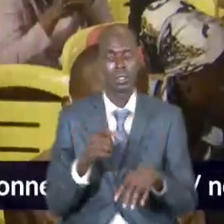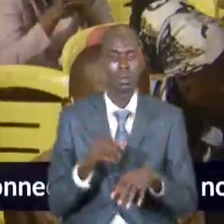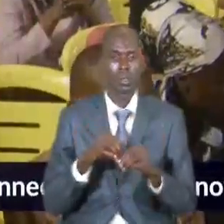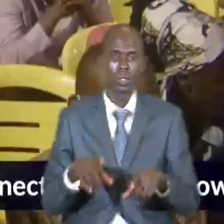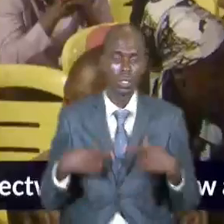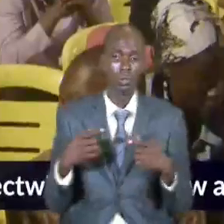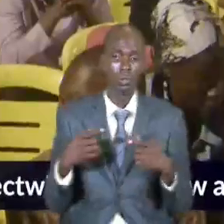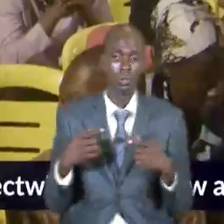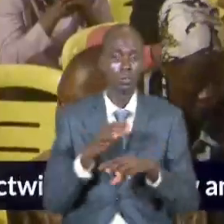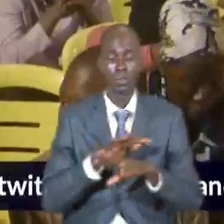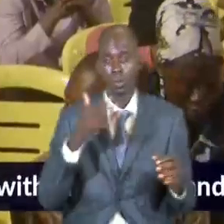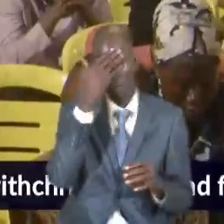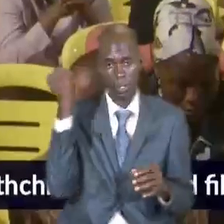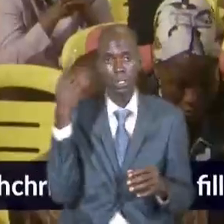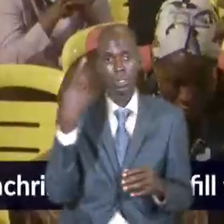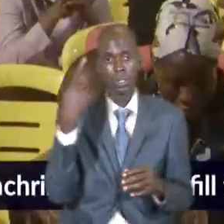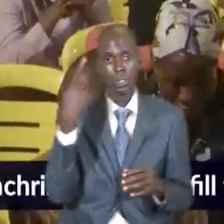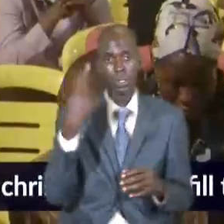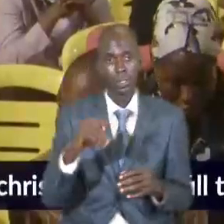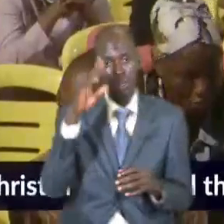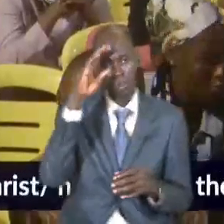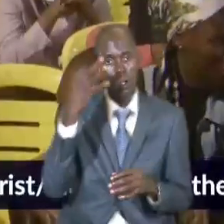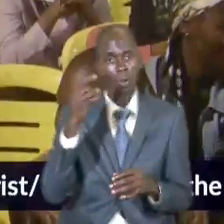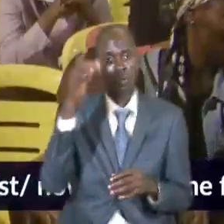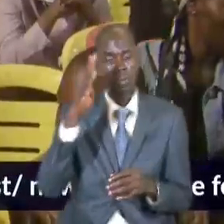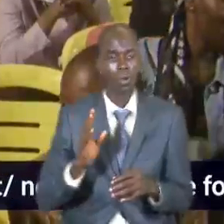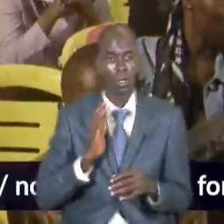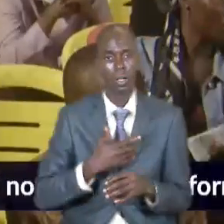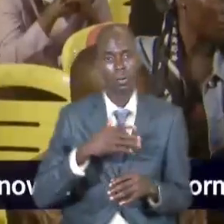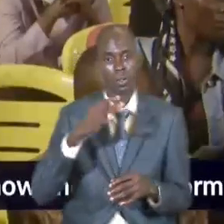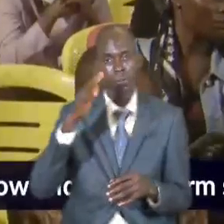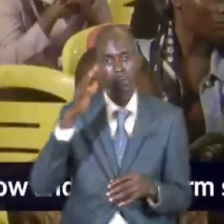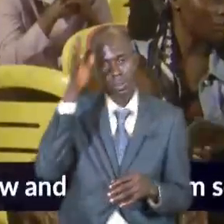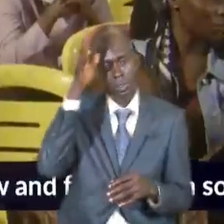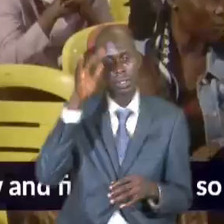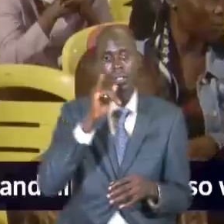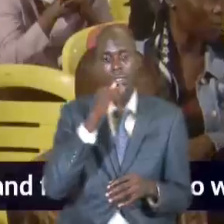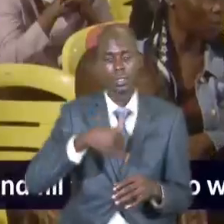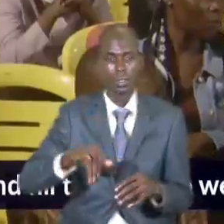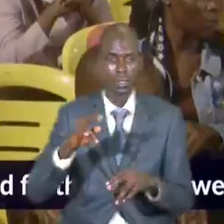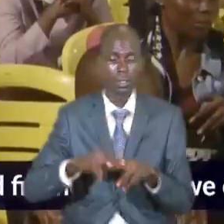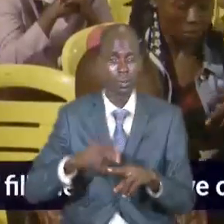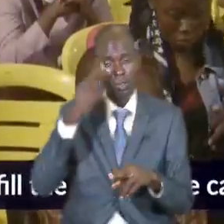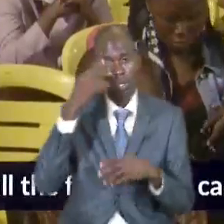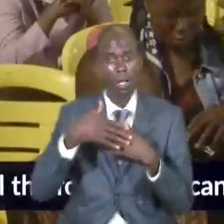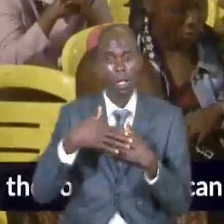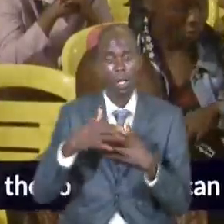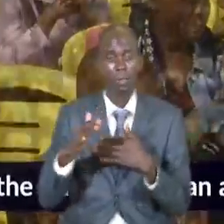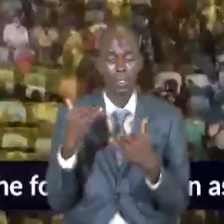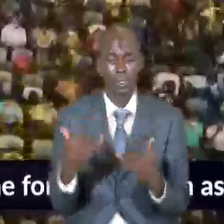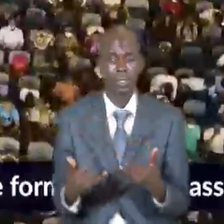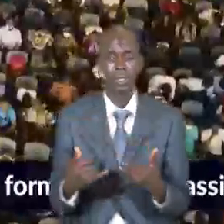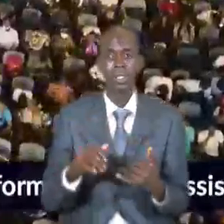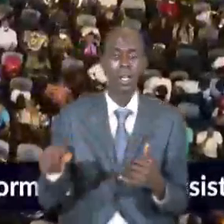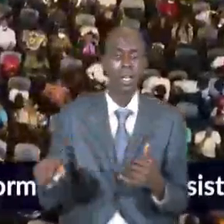God, our daddy, is still seated. Because after now, another interruption is coming your way.